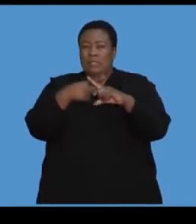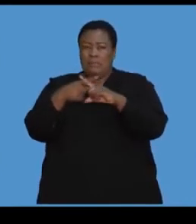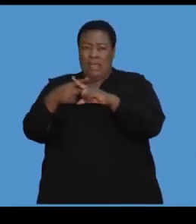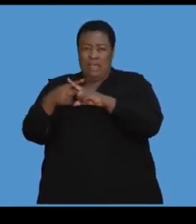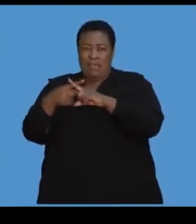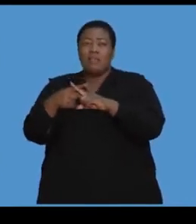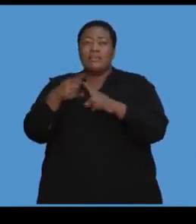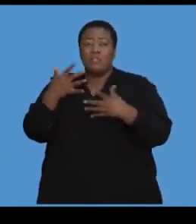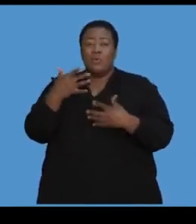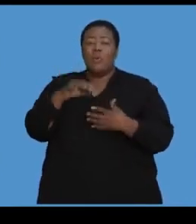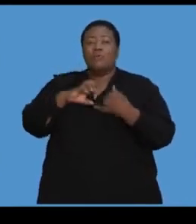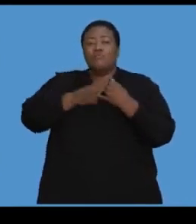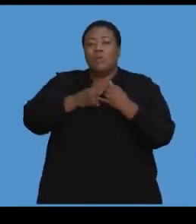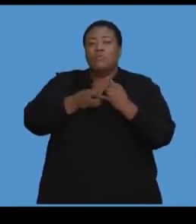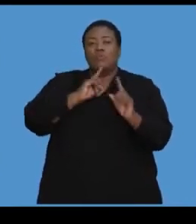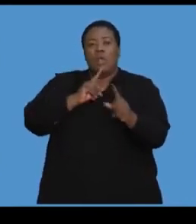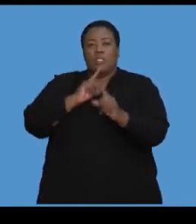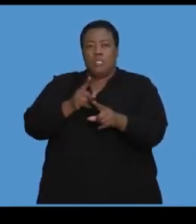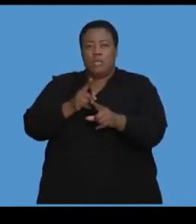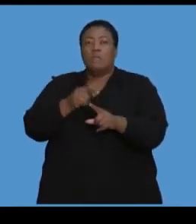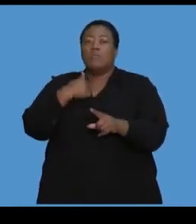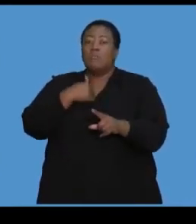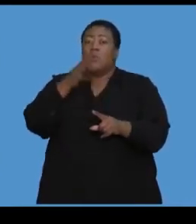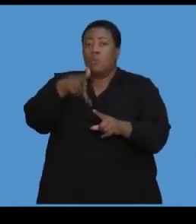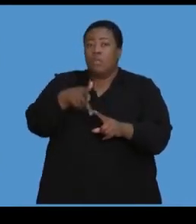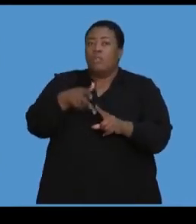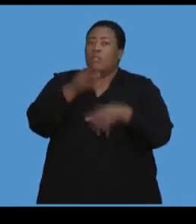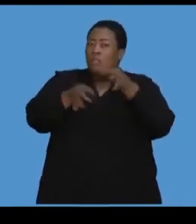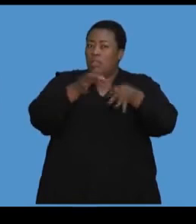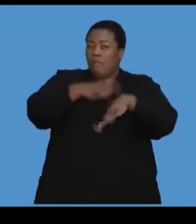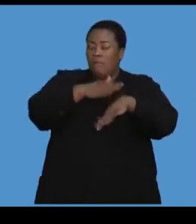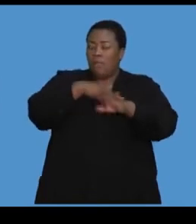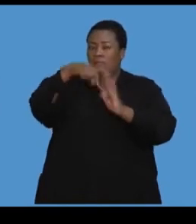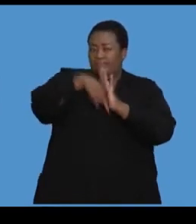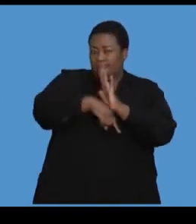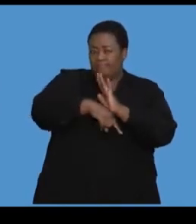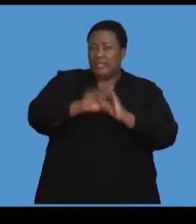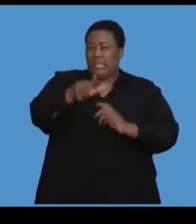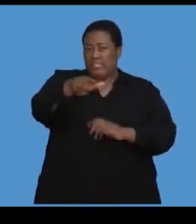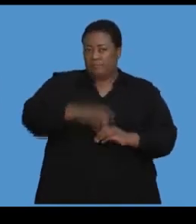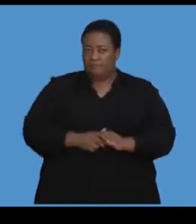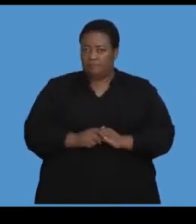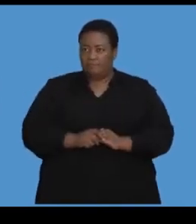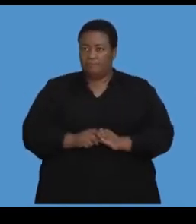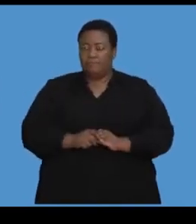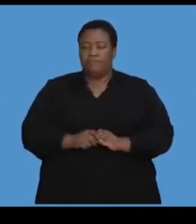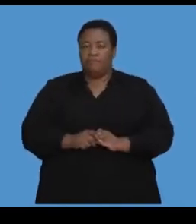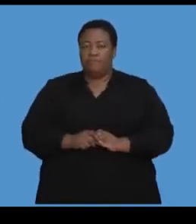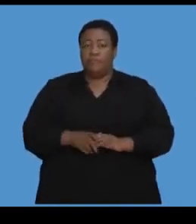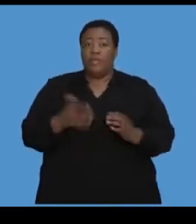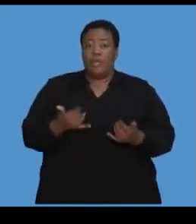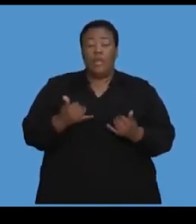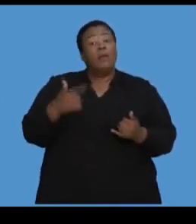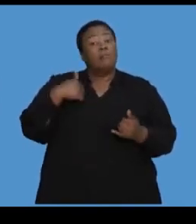go ahead and tackle this one. I'm going to look at it again before we end the session. Let's move straight to the questions. I'm going to start